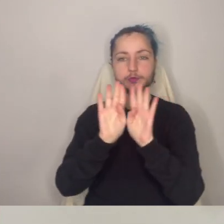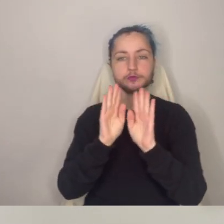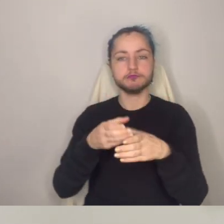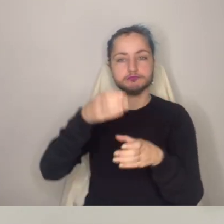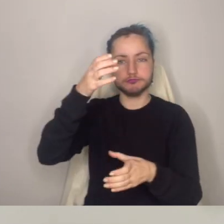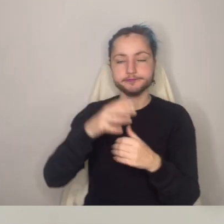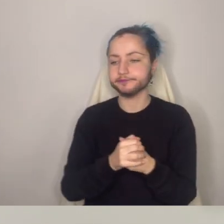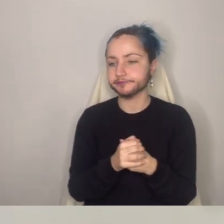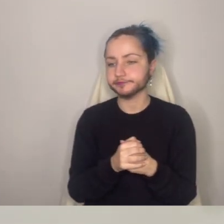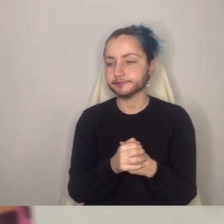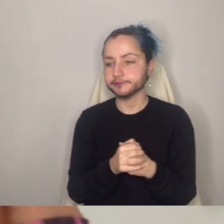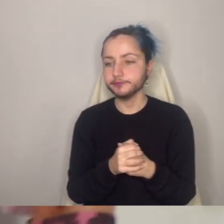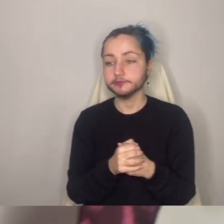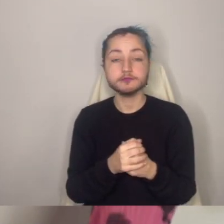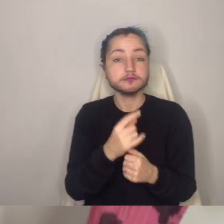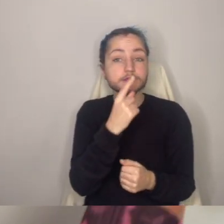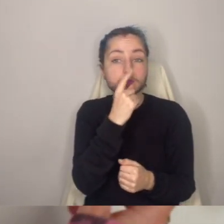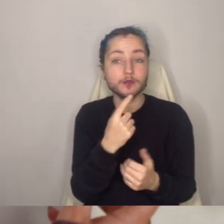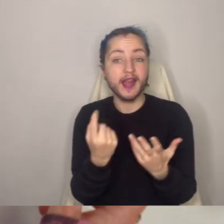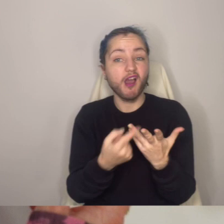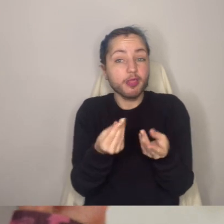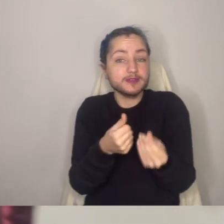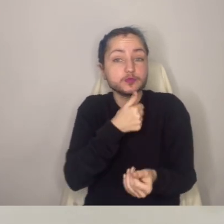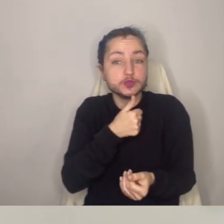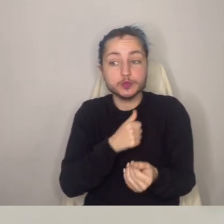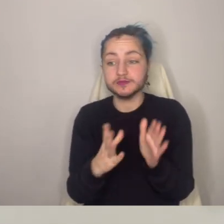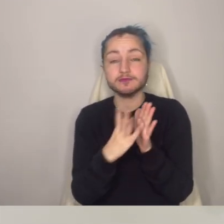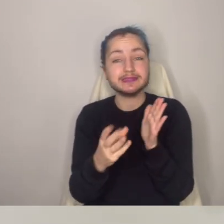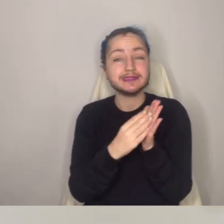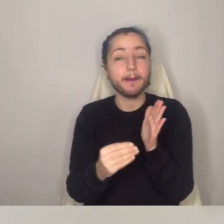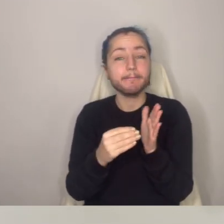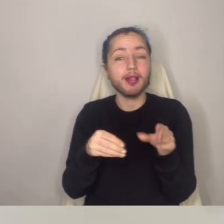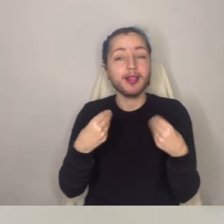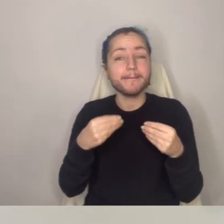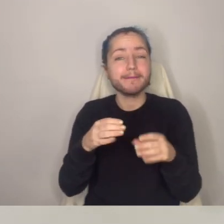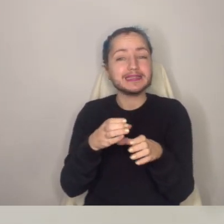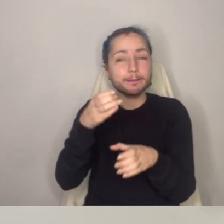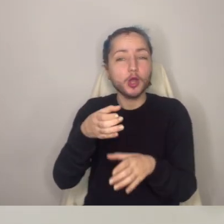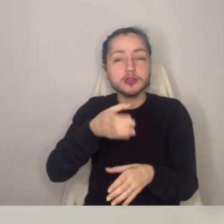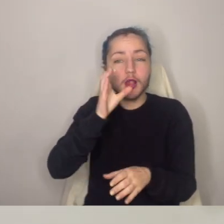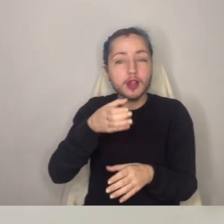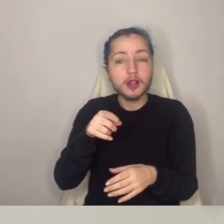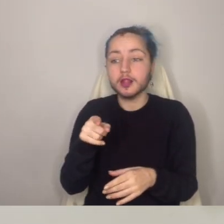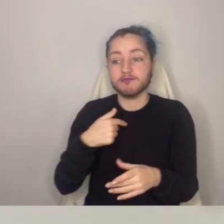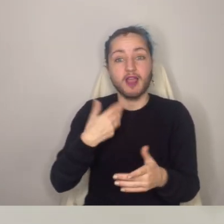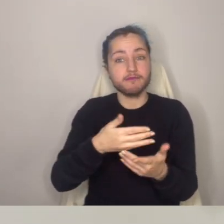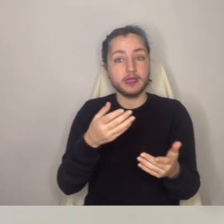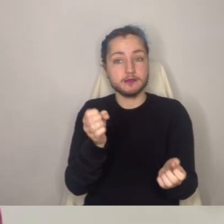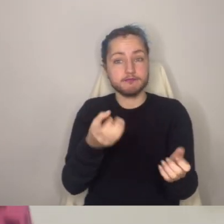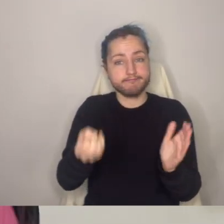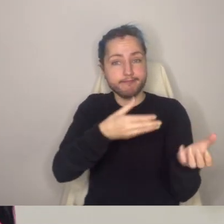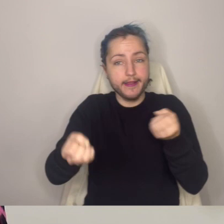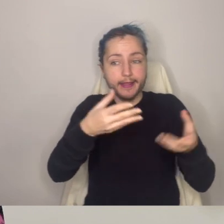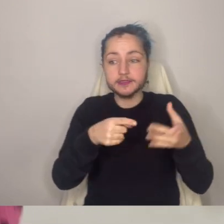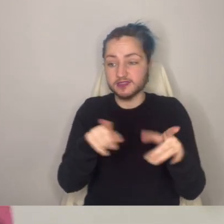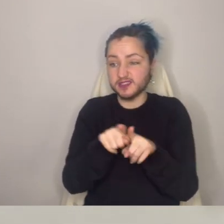as this. You can use other materials for the body. Here is a plastic bottle that I've decorated,